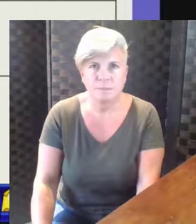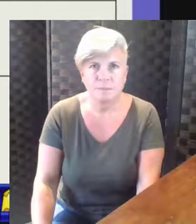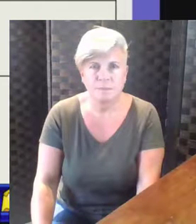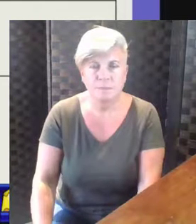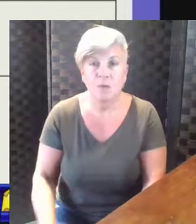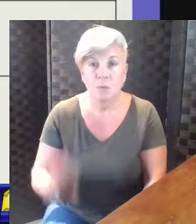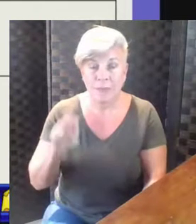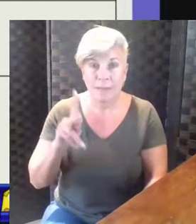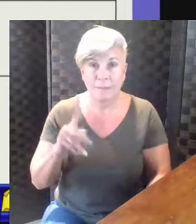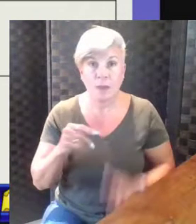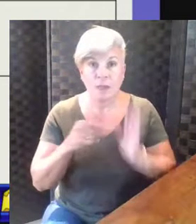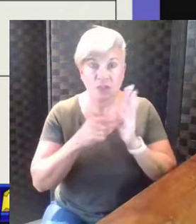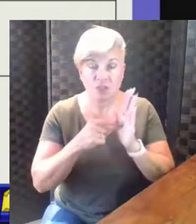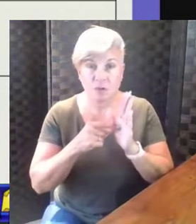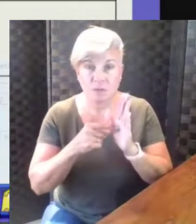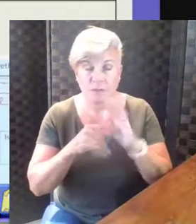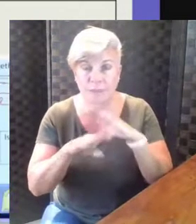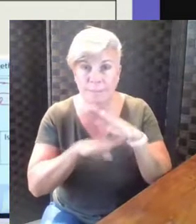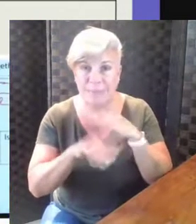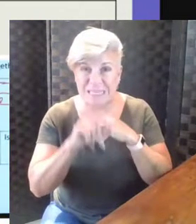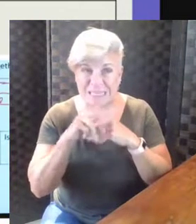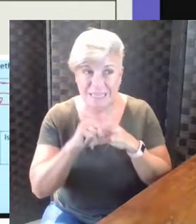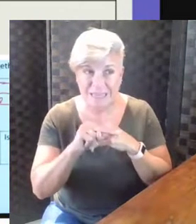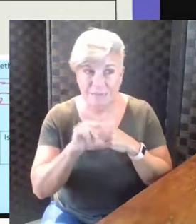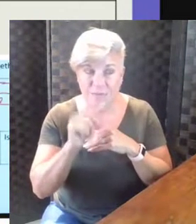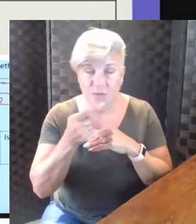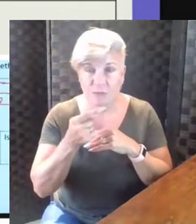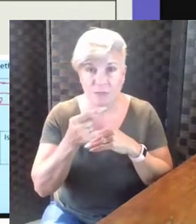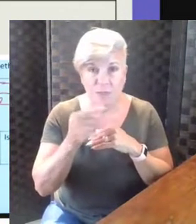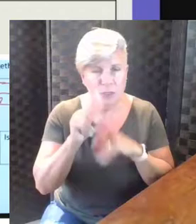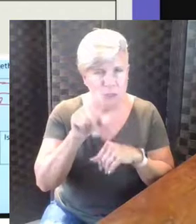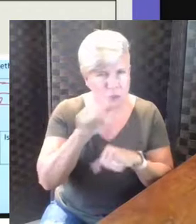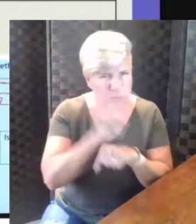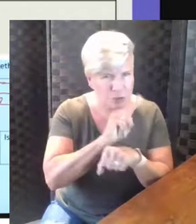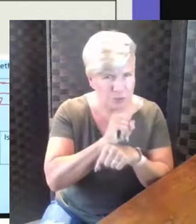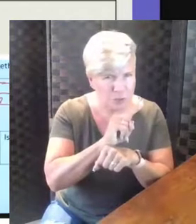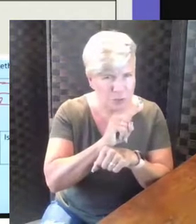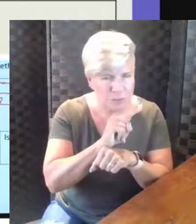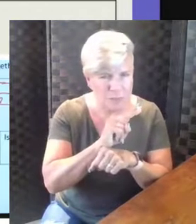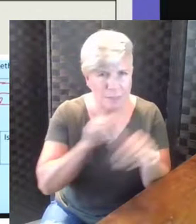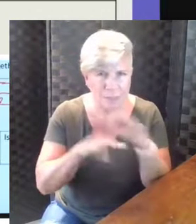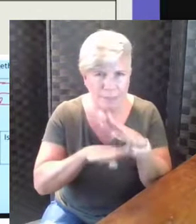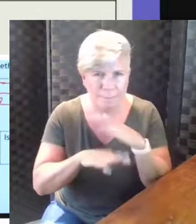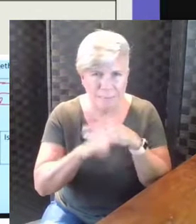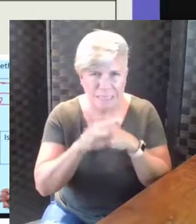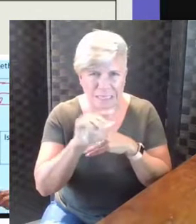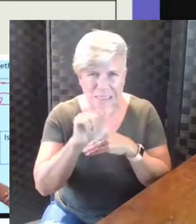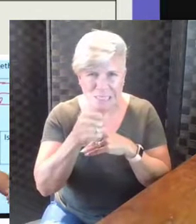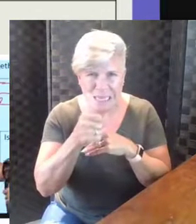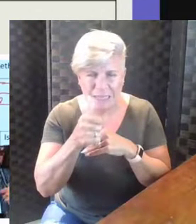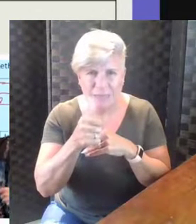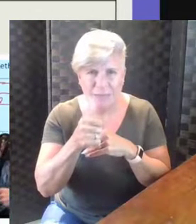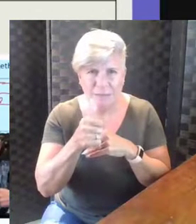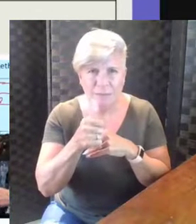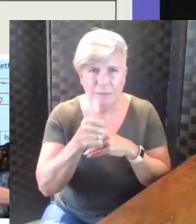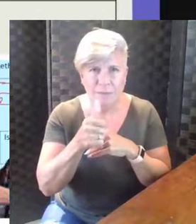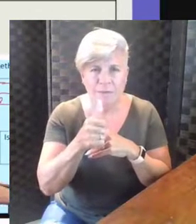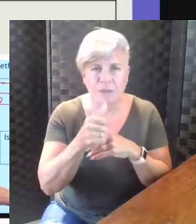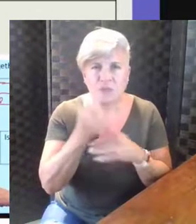Okay. Well, I'm going to show you the base 10 model first. If you use the base 10 model, it should look something like this. If you